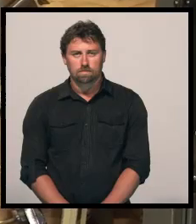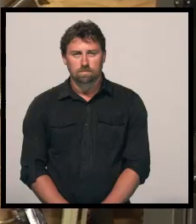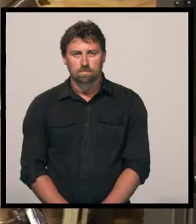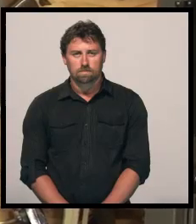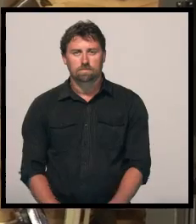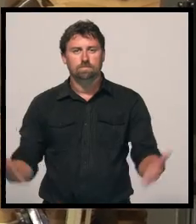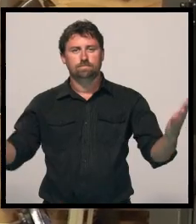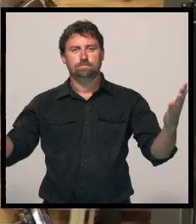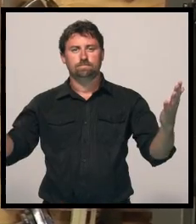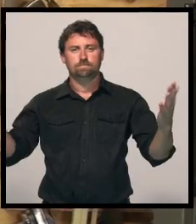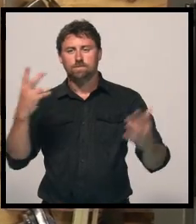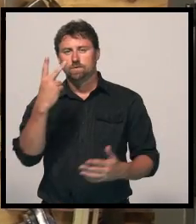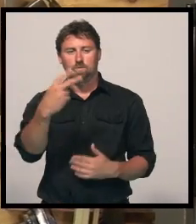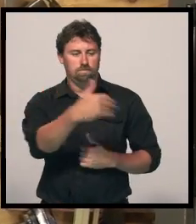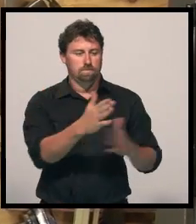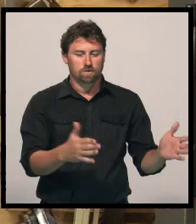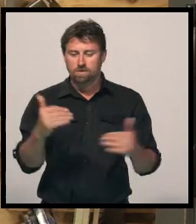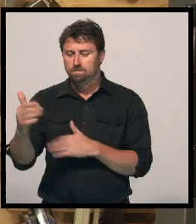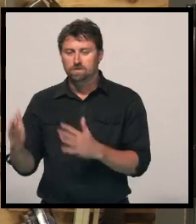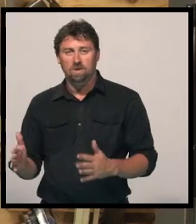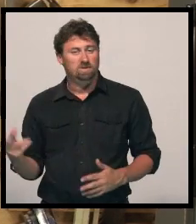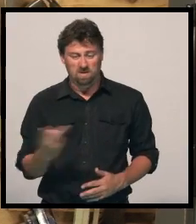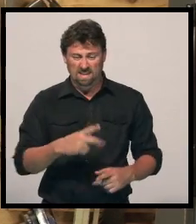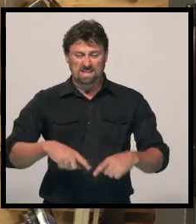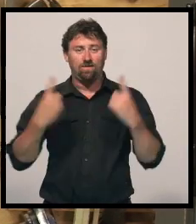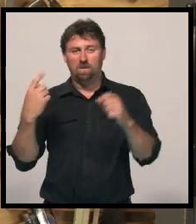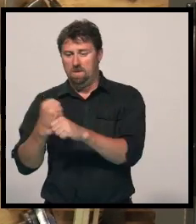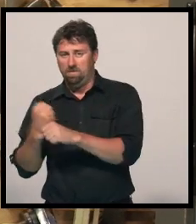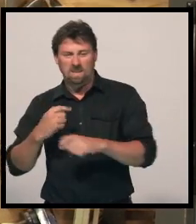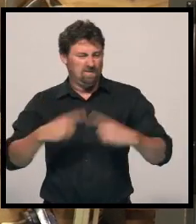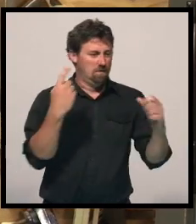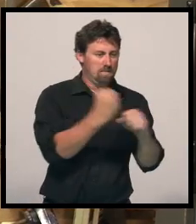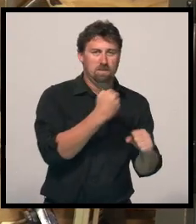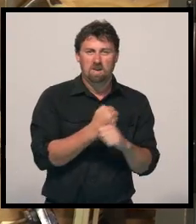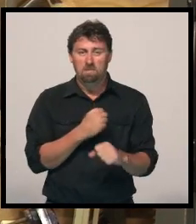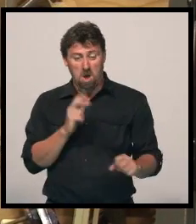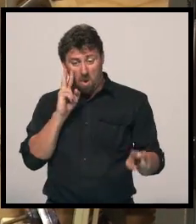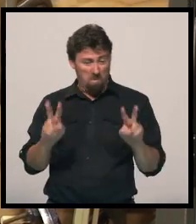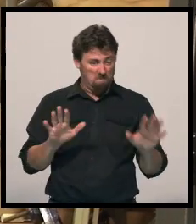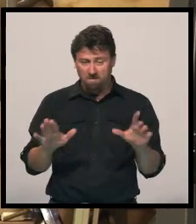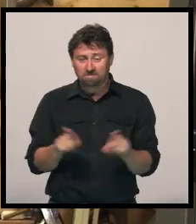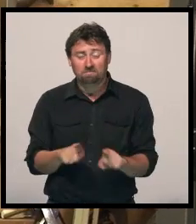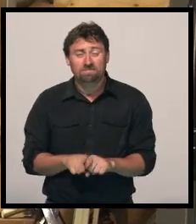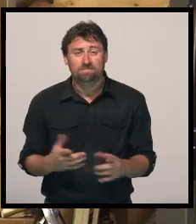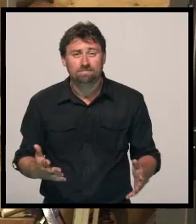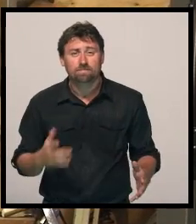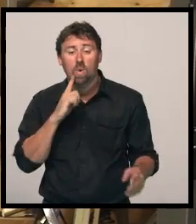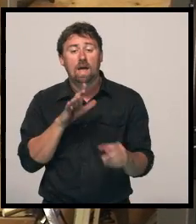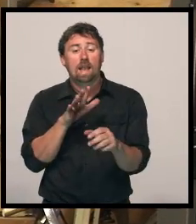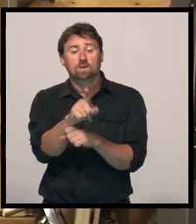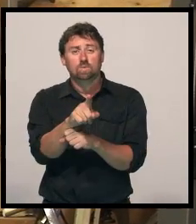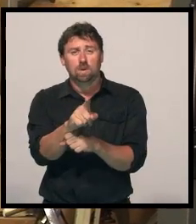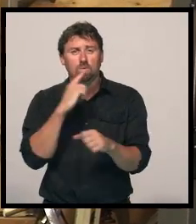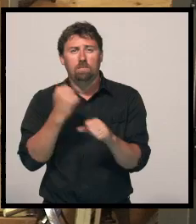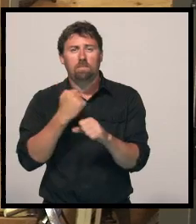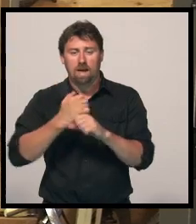And there you have it. 2 boxes made totally different ways, but roughly coming up with the same dimensions. Next week, we'll be cutting the